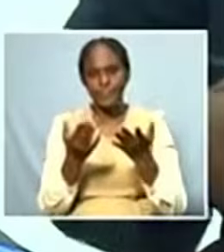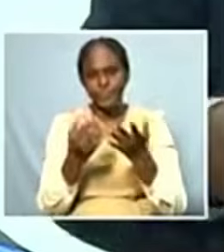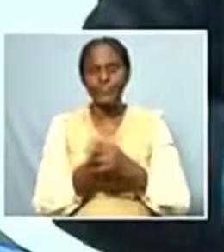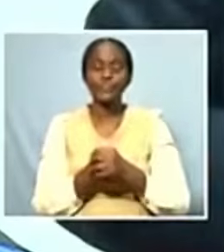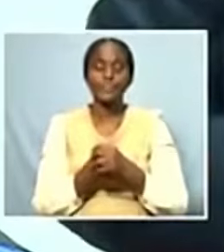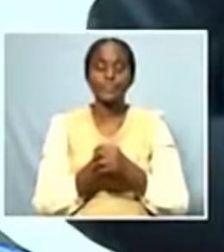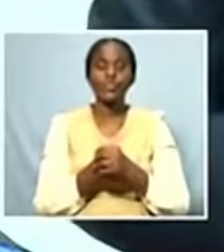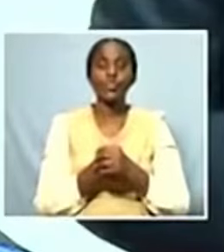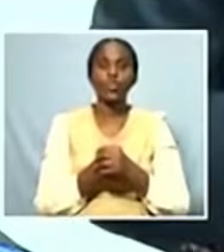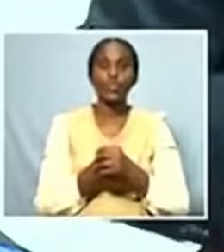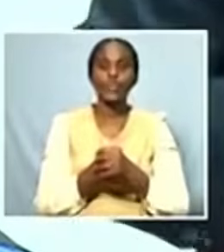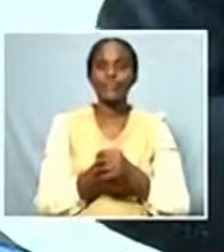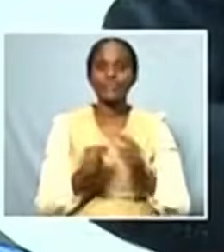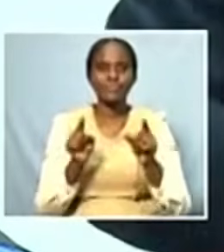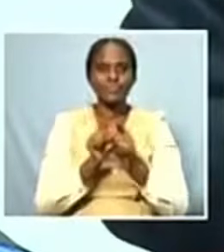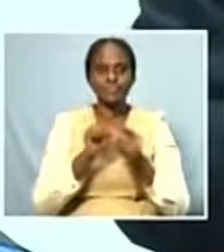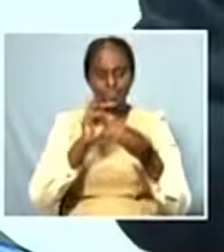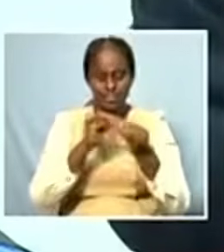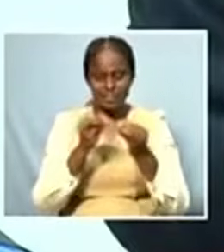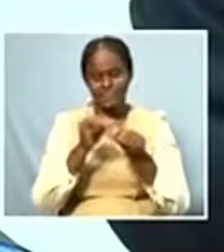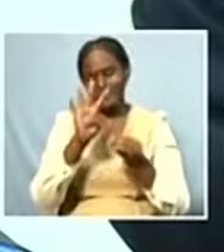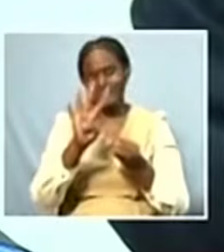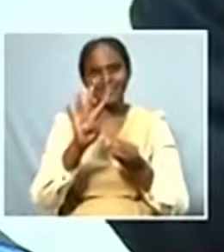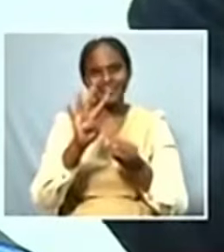I think there is a appendix 4 there,